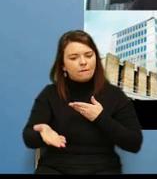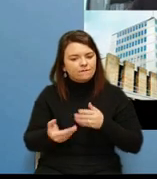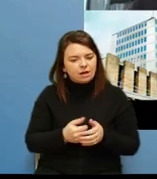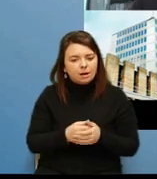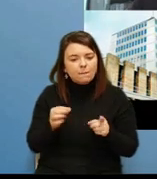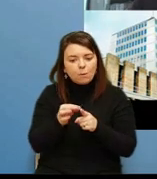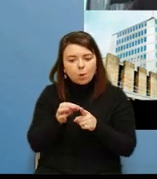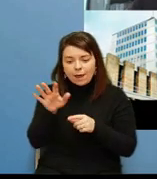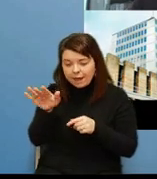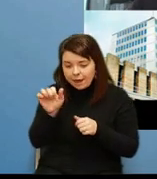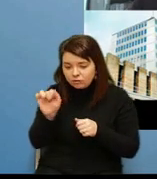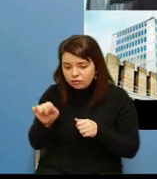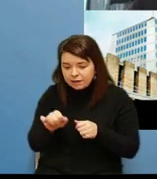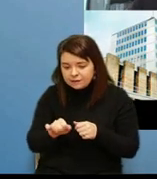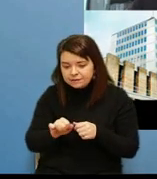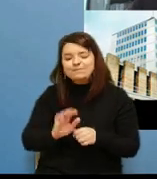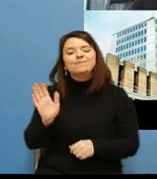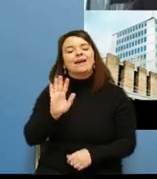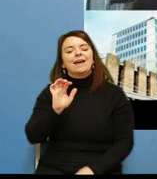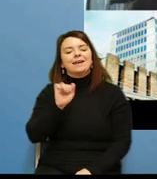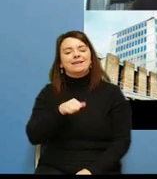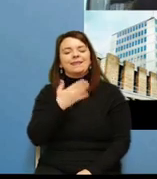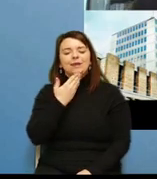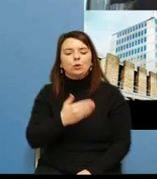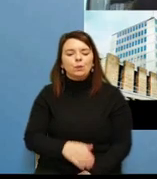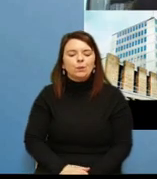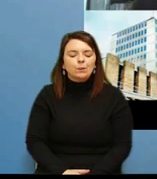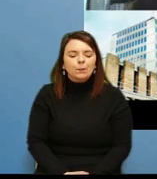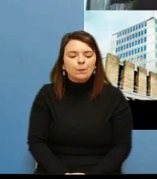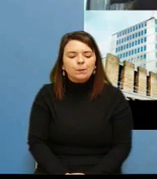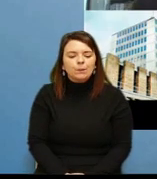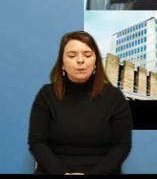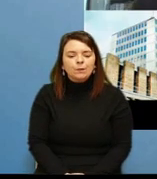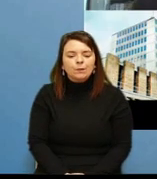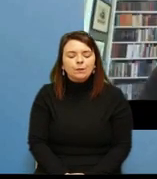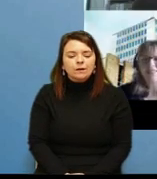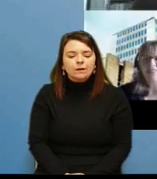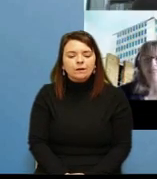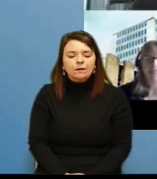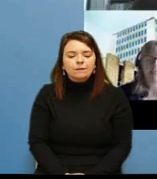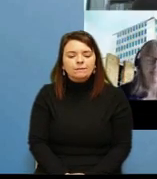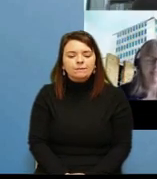offer. Just checking you're there, Paula. Hi, thanks very much, Chair.